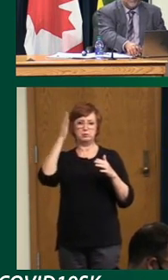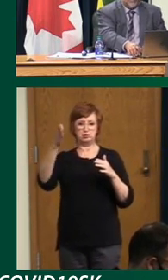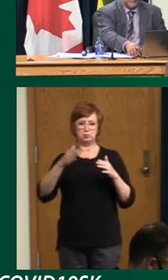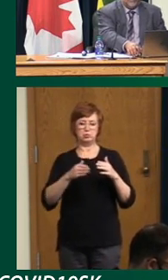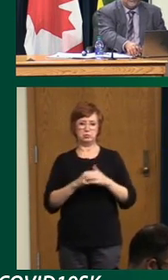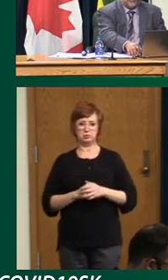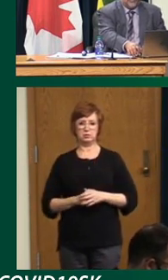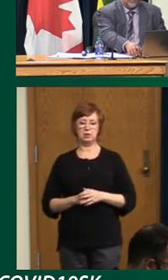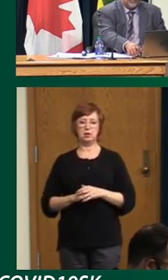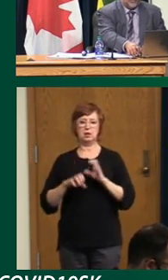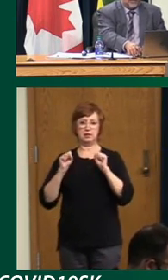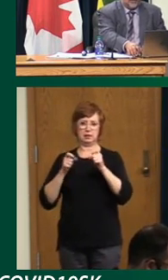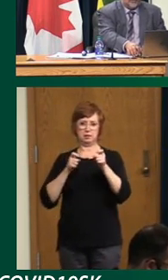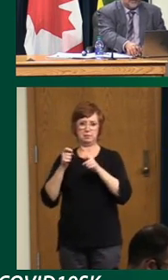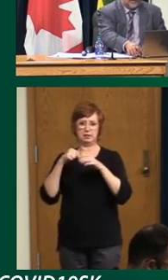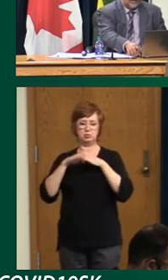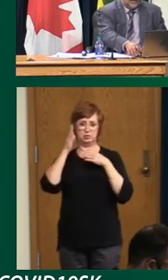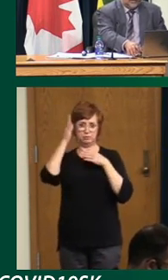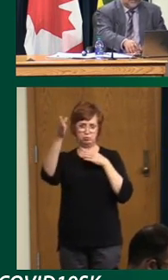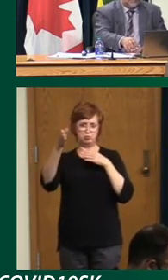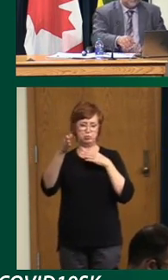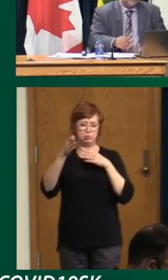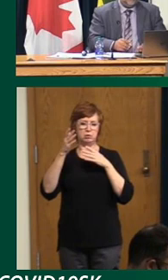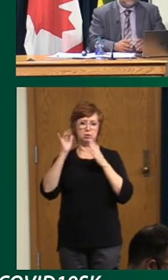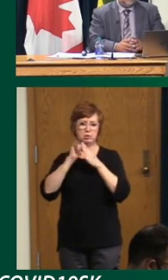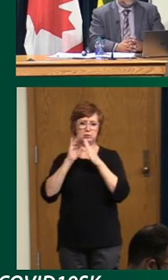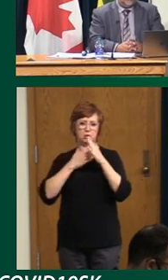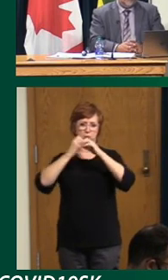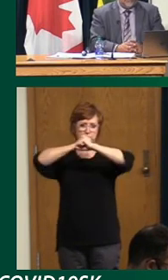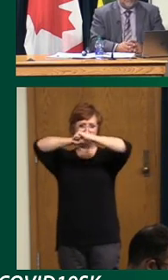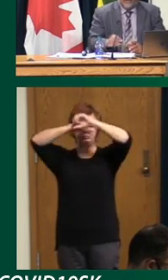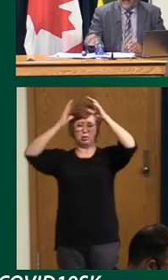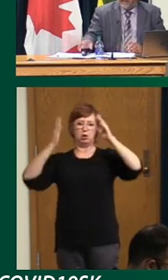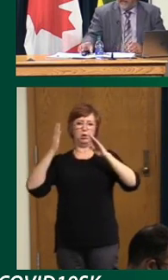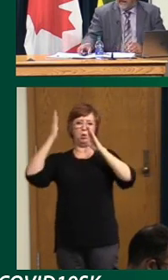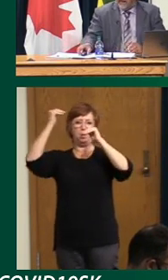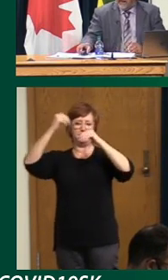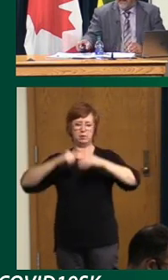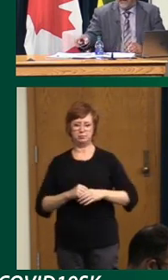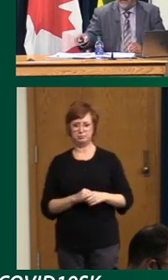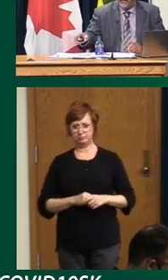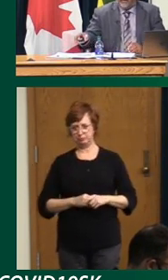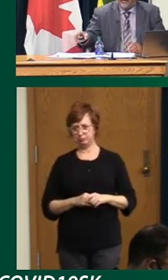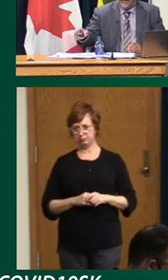that we are putting in place now. And this was kind of